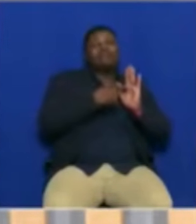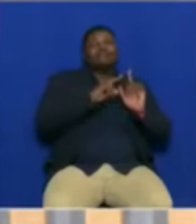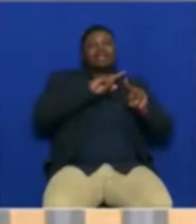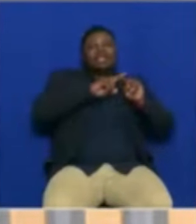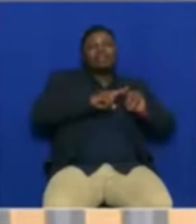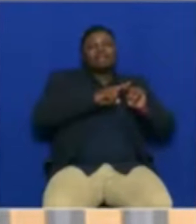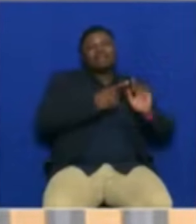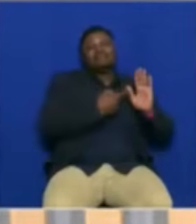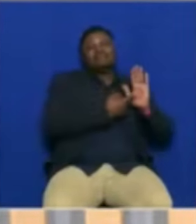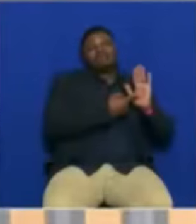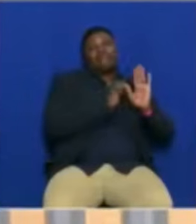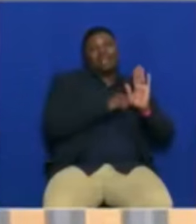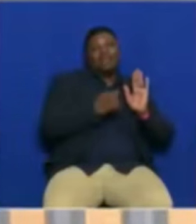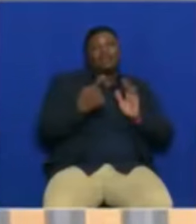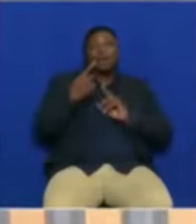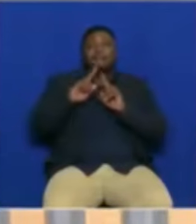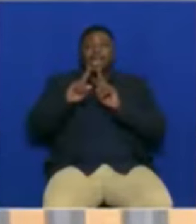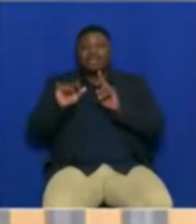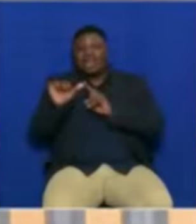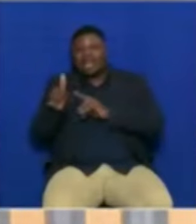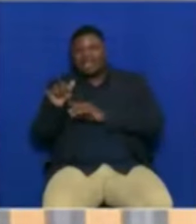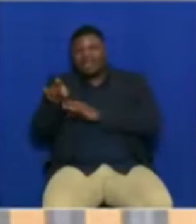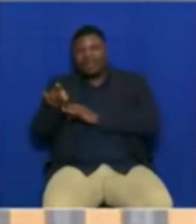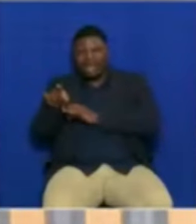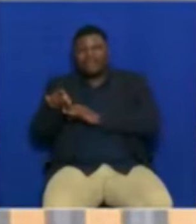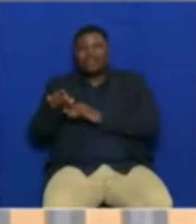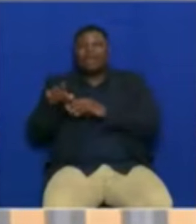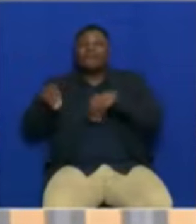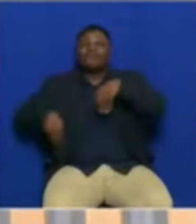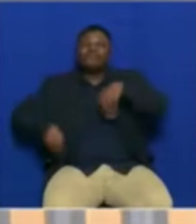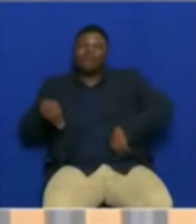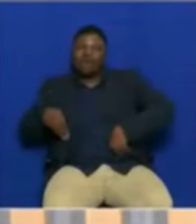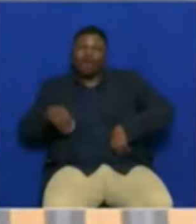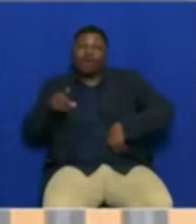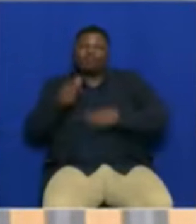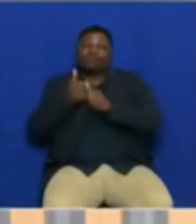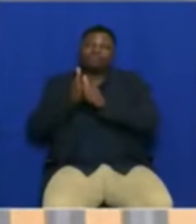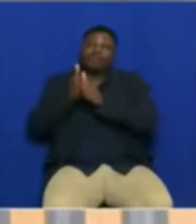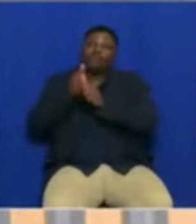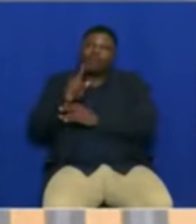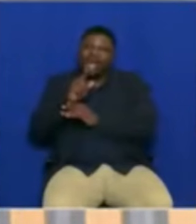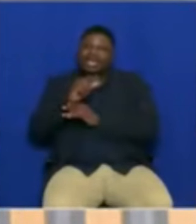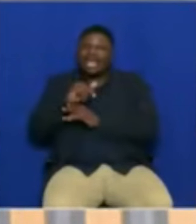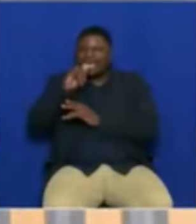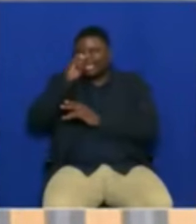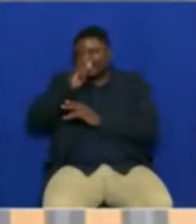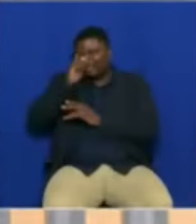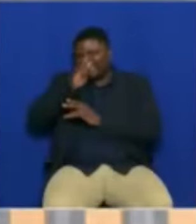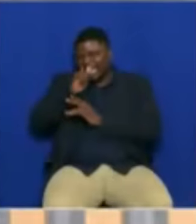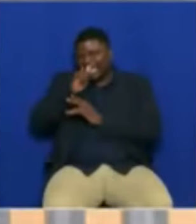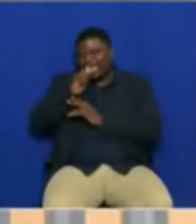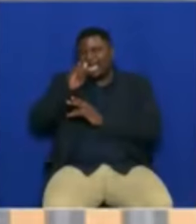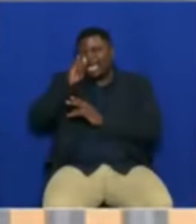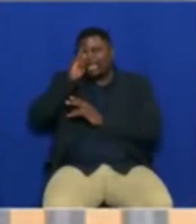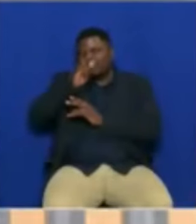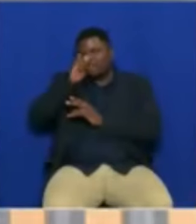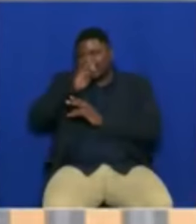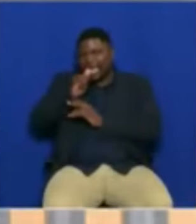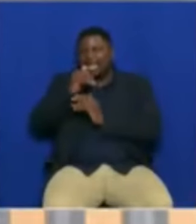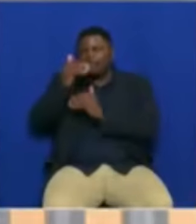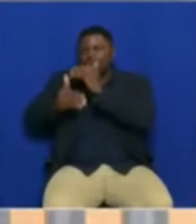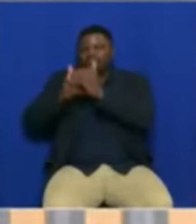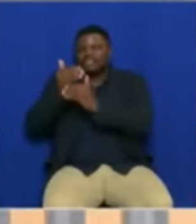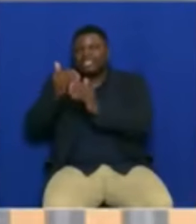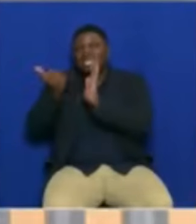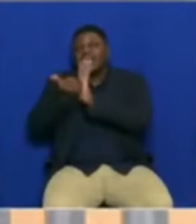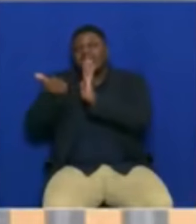There's the fraud, which you base on the Criminal Procedure Act. You're right. So you don't rely only on PRECA.